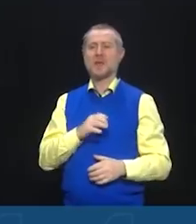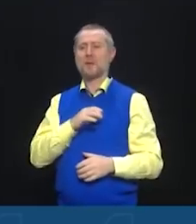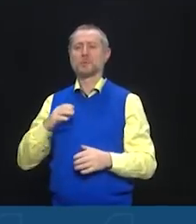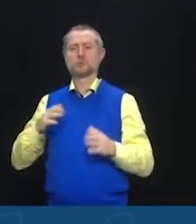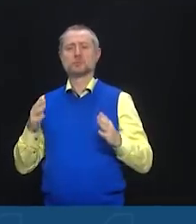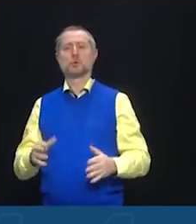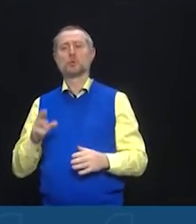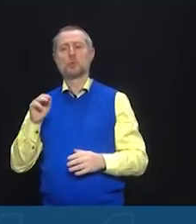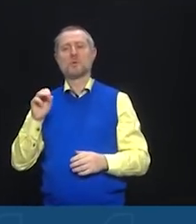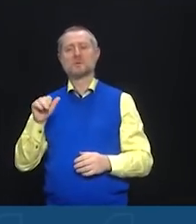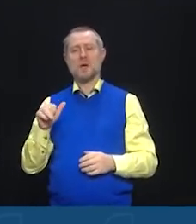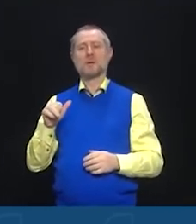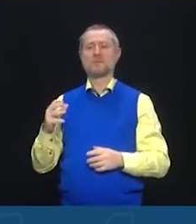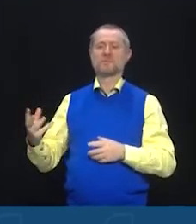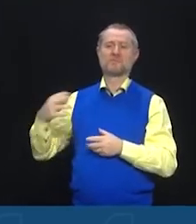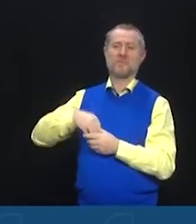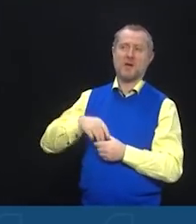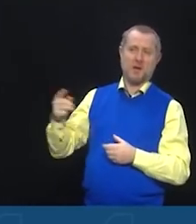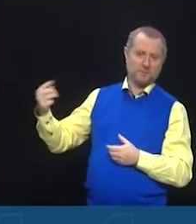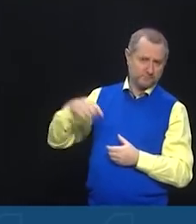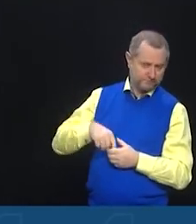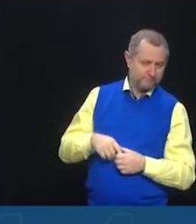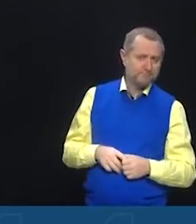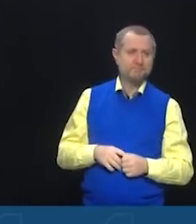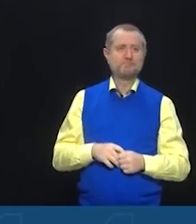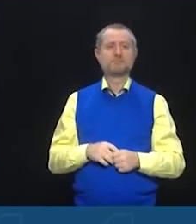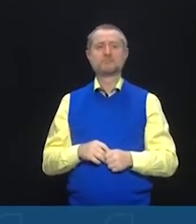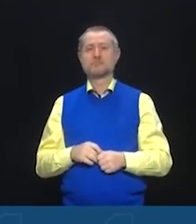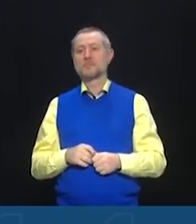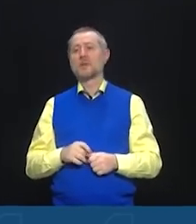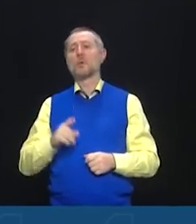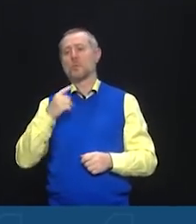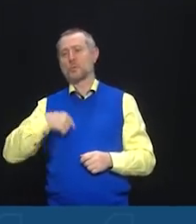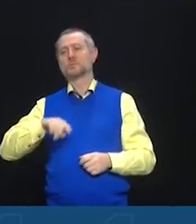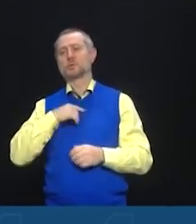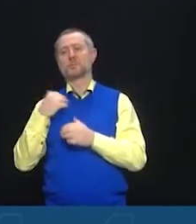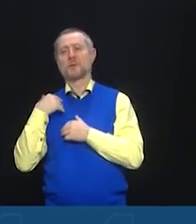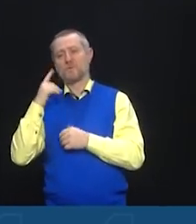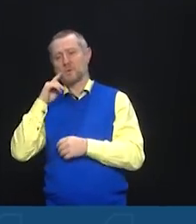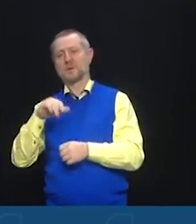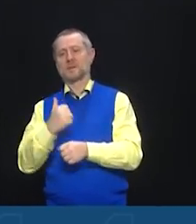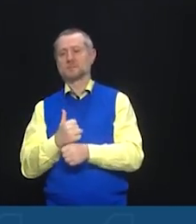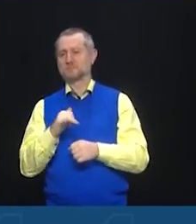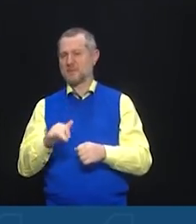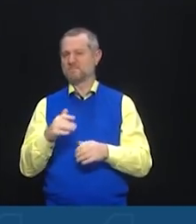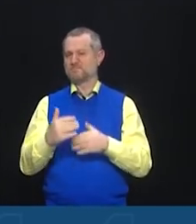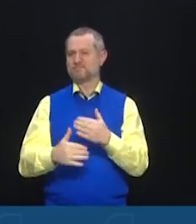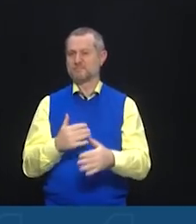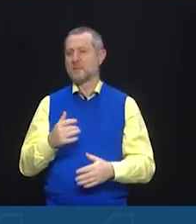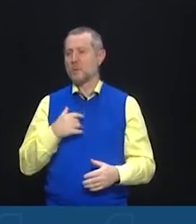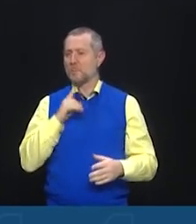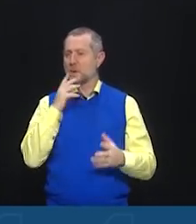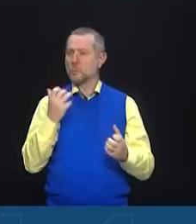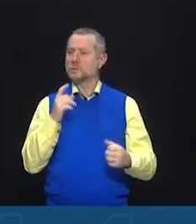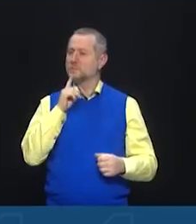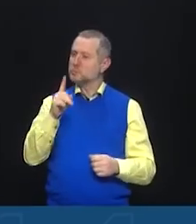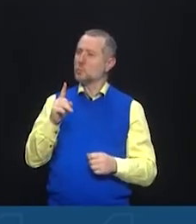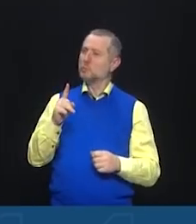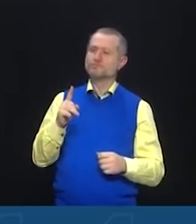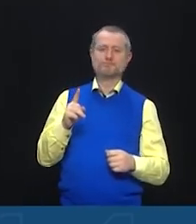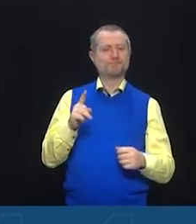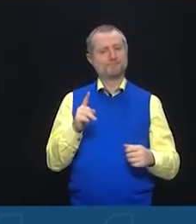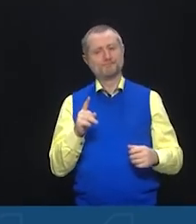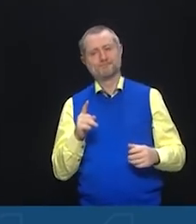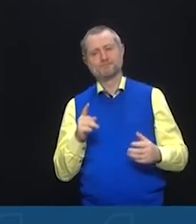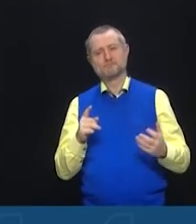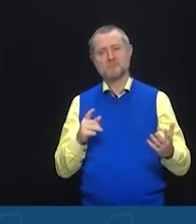in this process. They're going to be responsible for implementing this, and we want to make sure that we have done